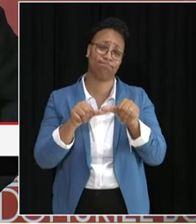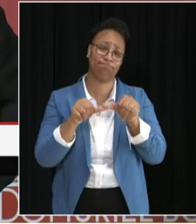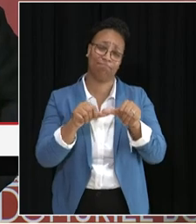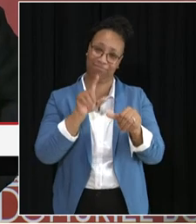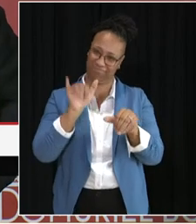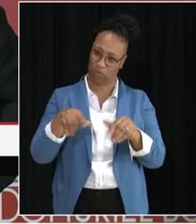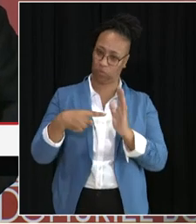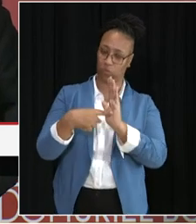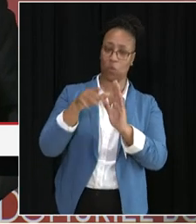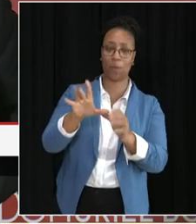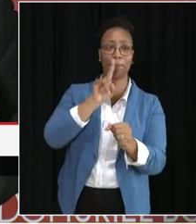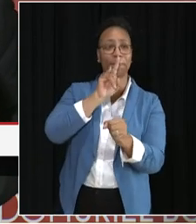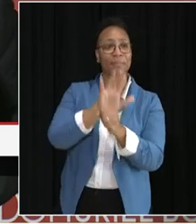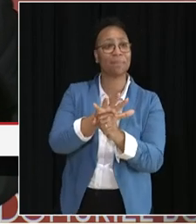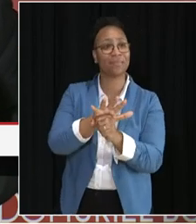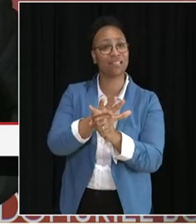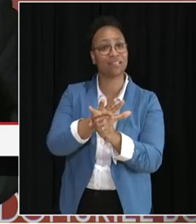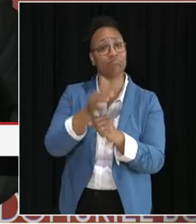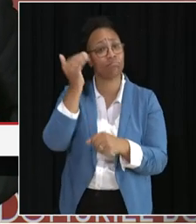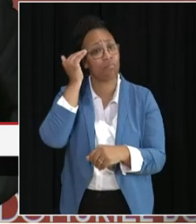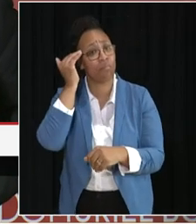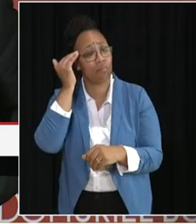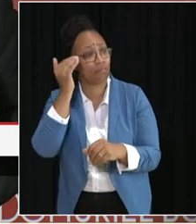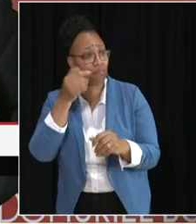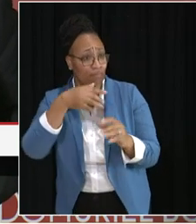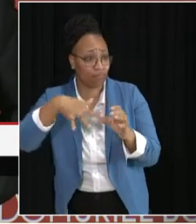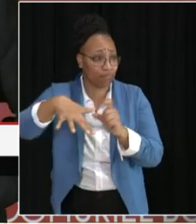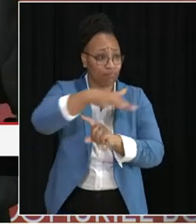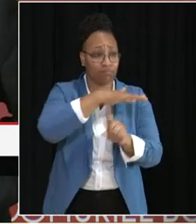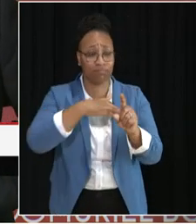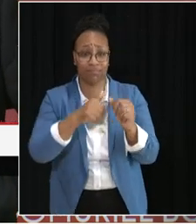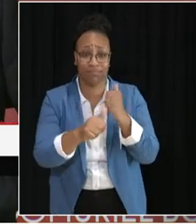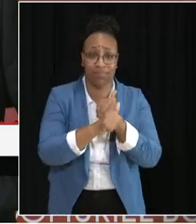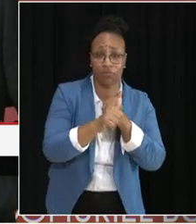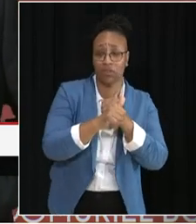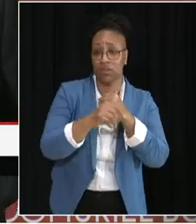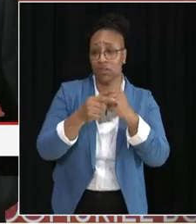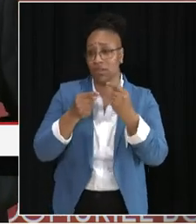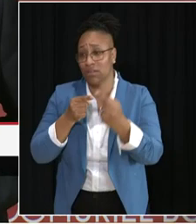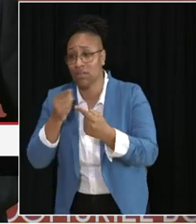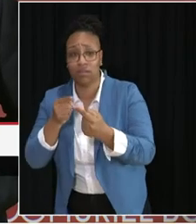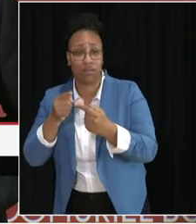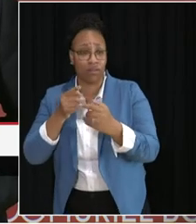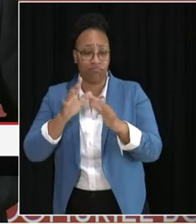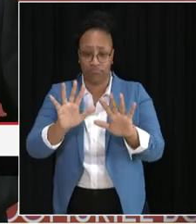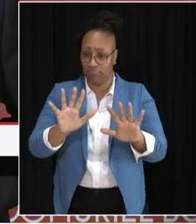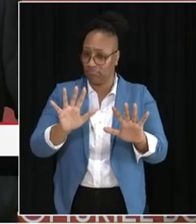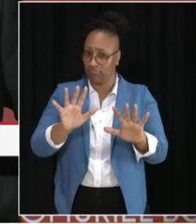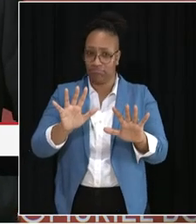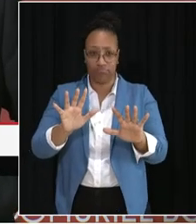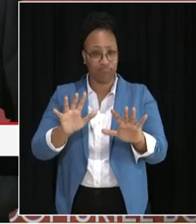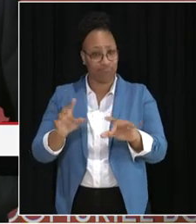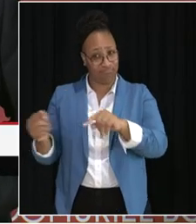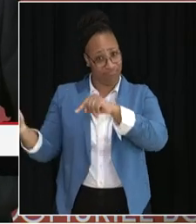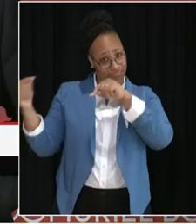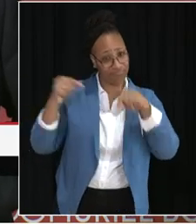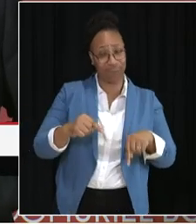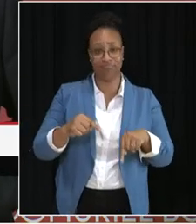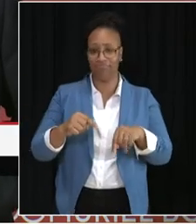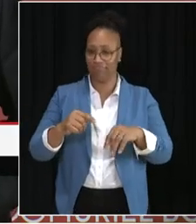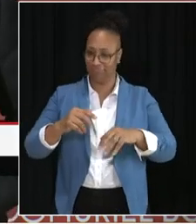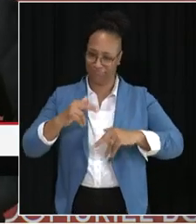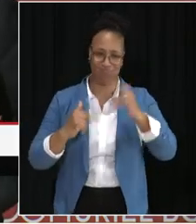dangerous because they're hard to keep. And just in the nick of time, we brought them a new building. We said, there's going to be a new